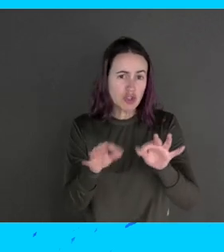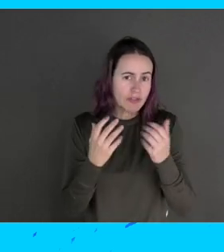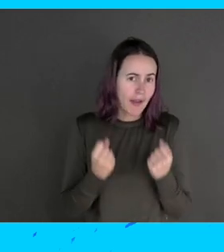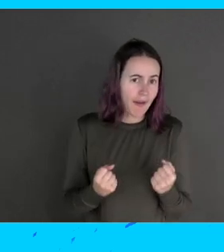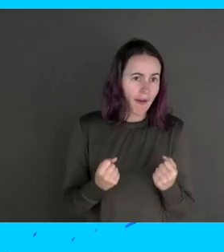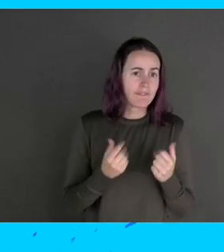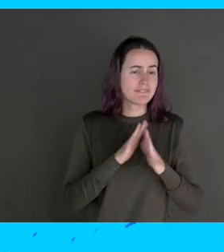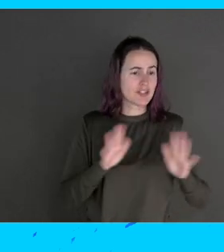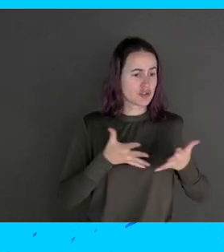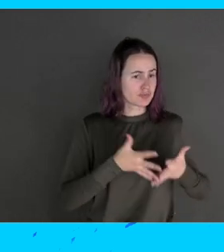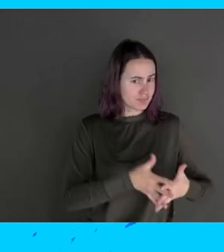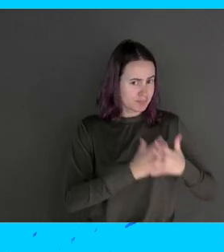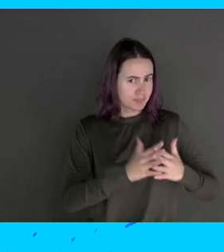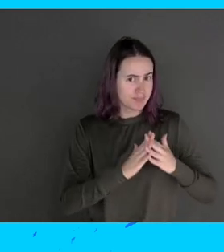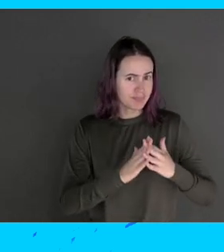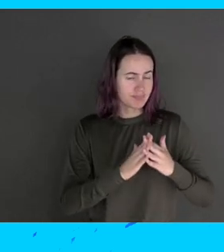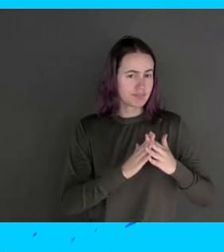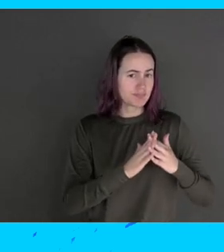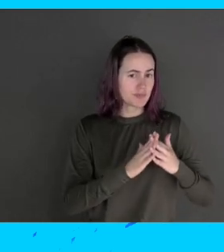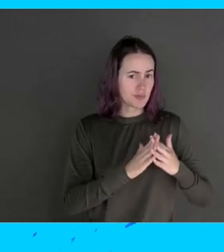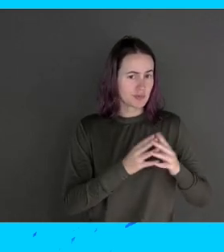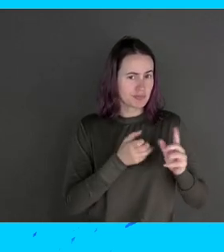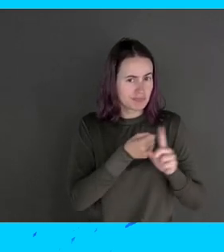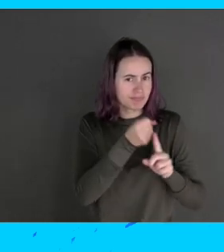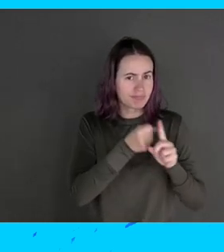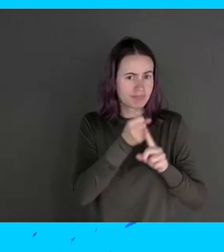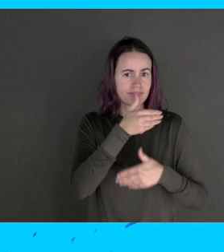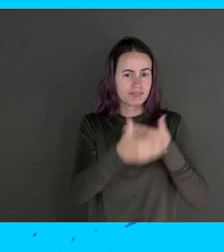The youth network.